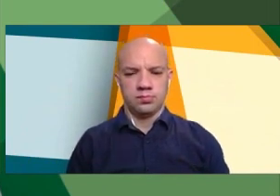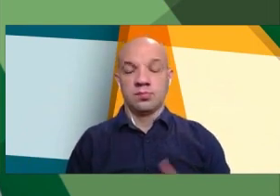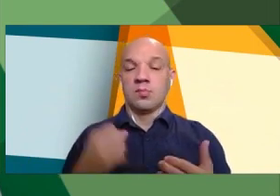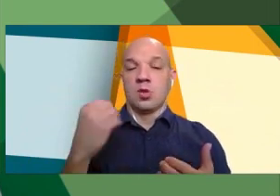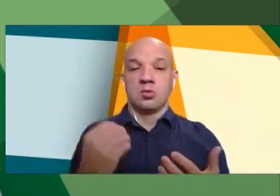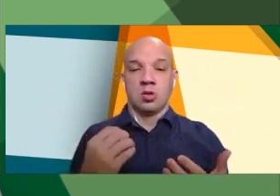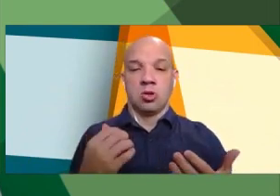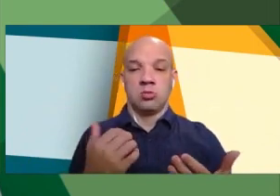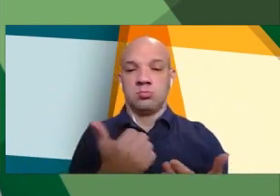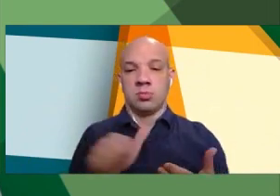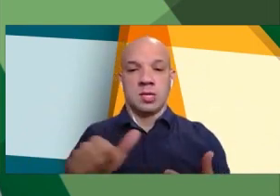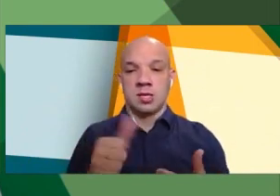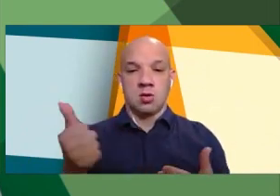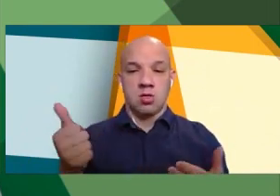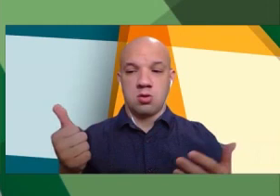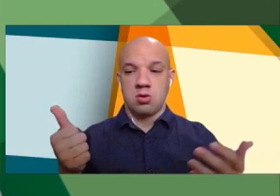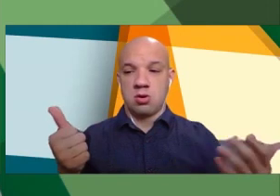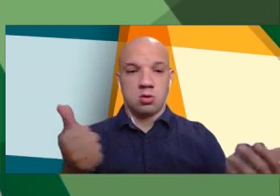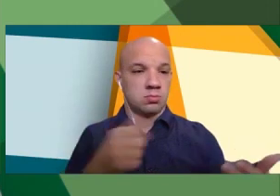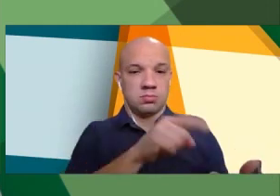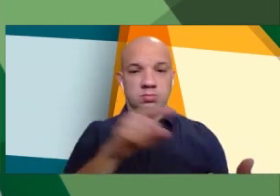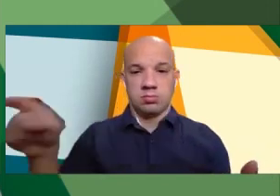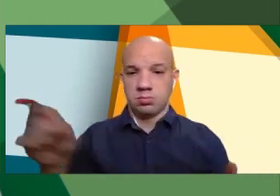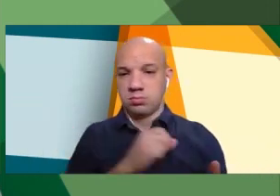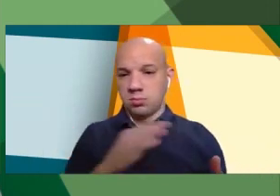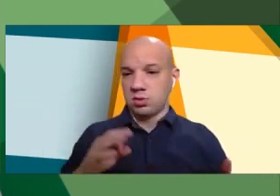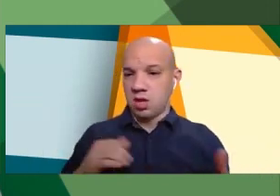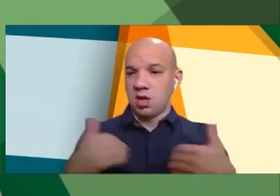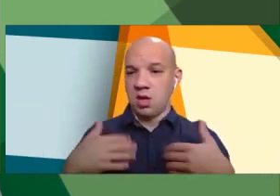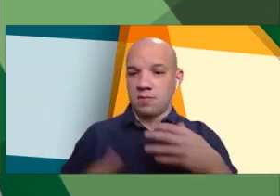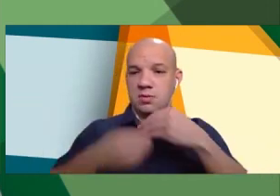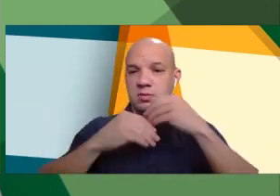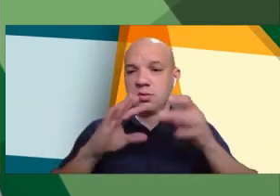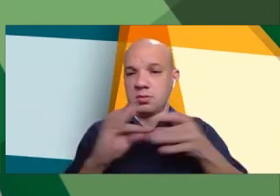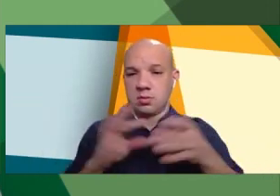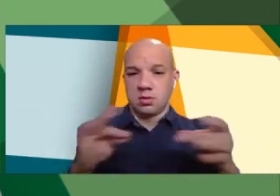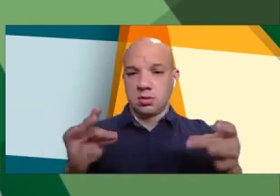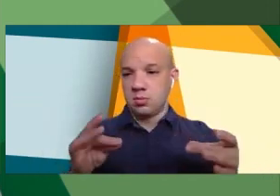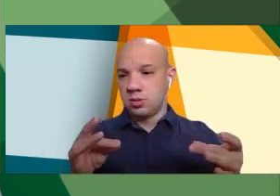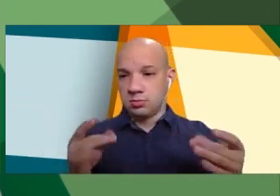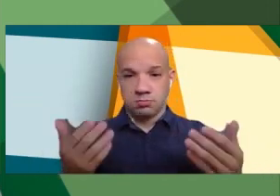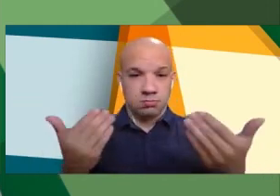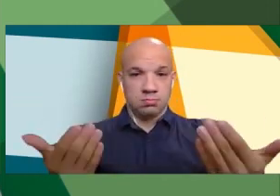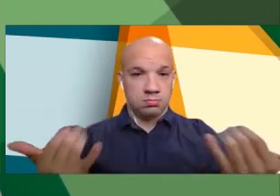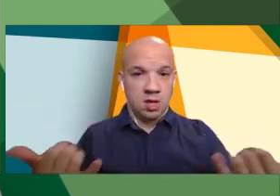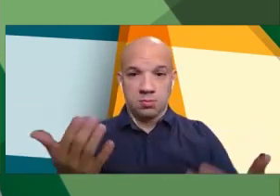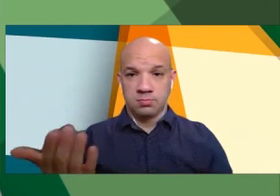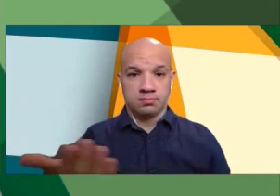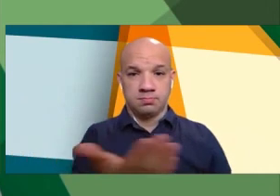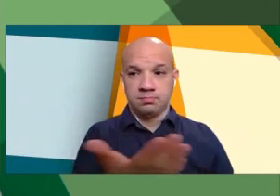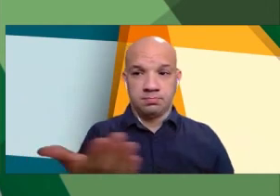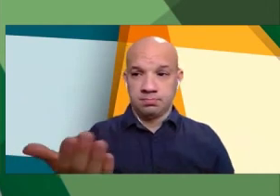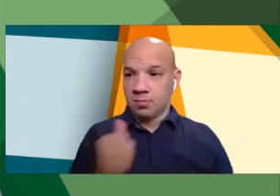one of our staff have any other comment, you may proceed right now. If not, we